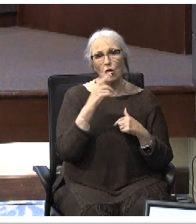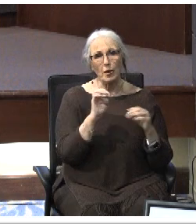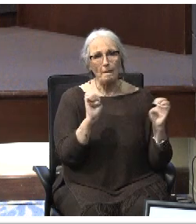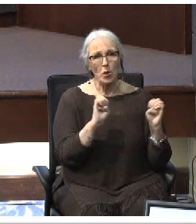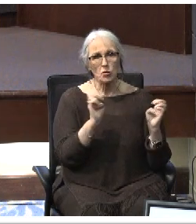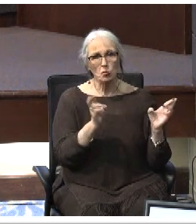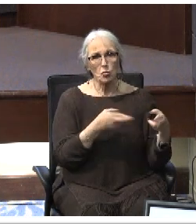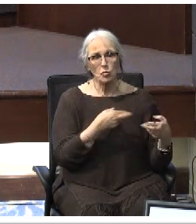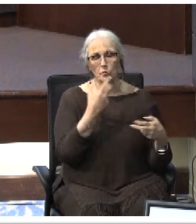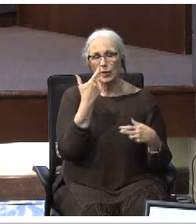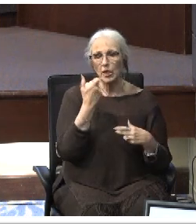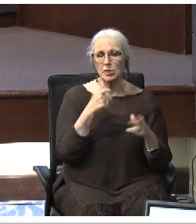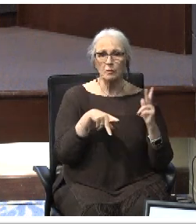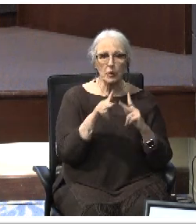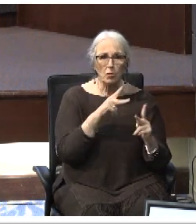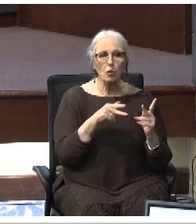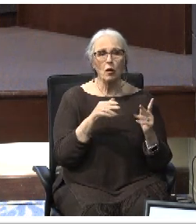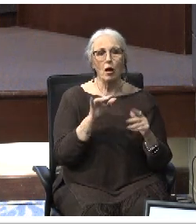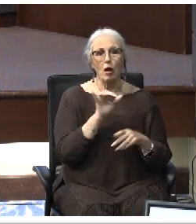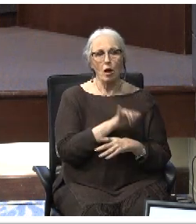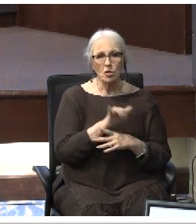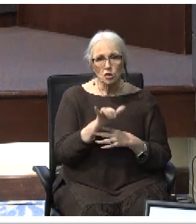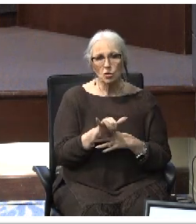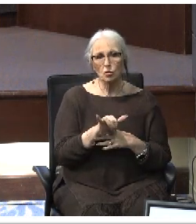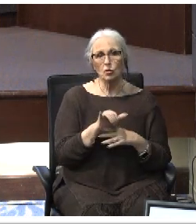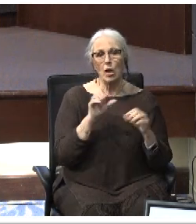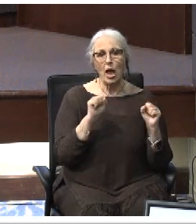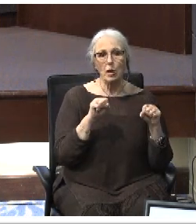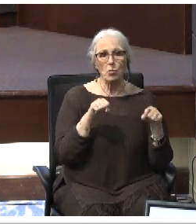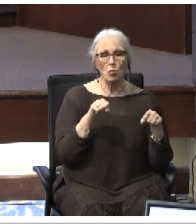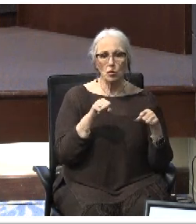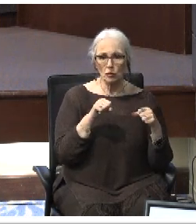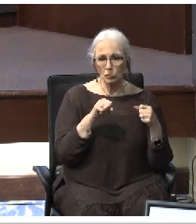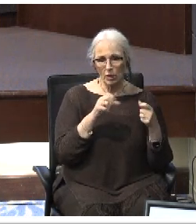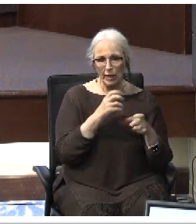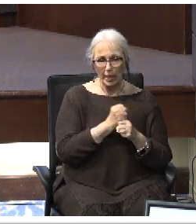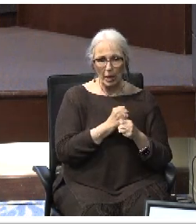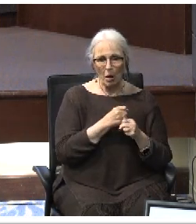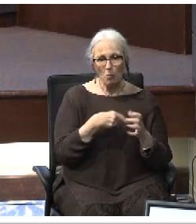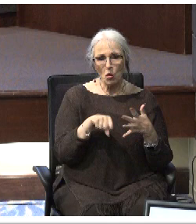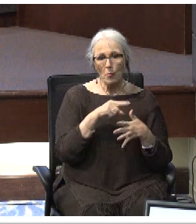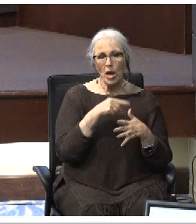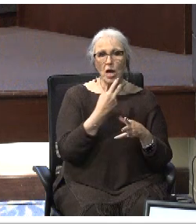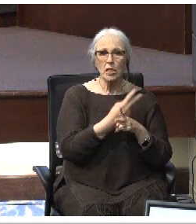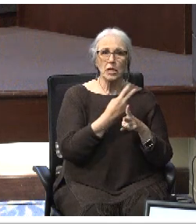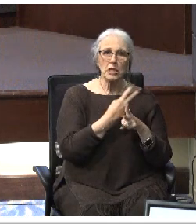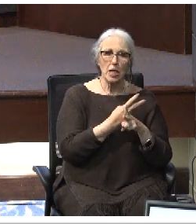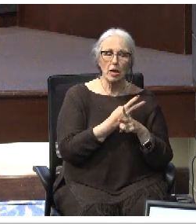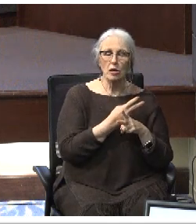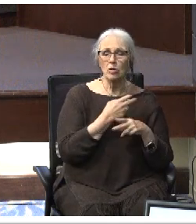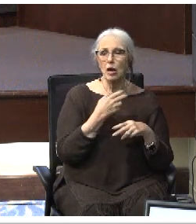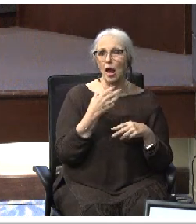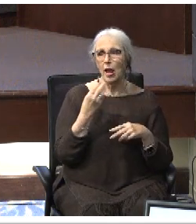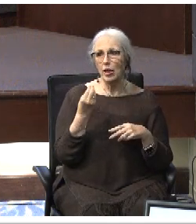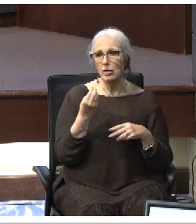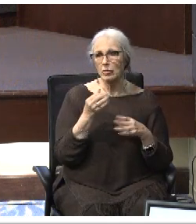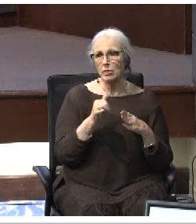visits. People are also able to get connected with primary care physicians. Those are two of the measures that we